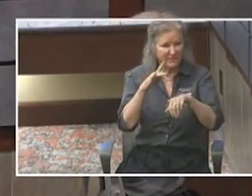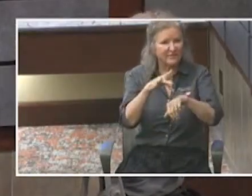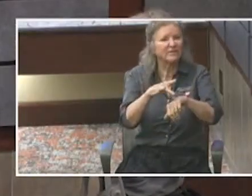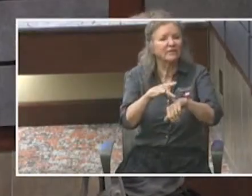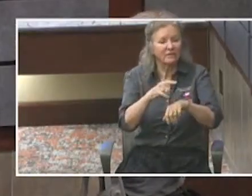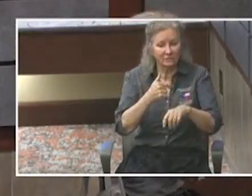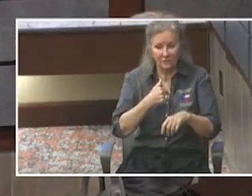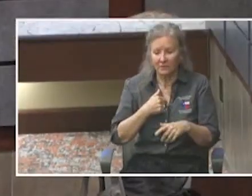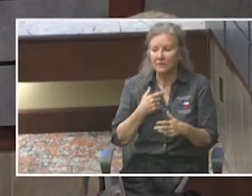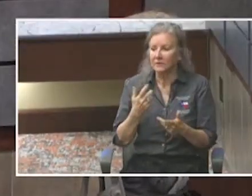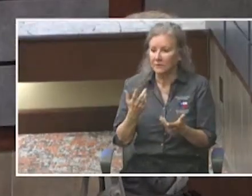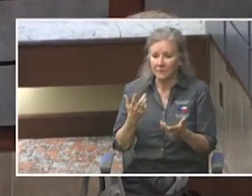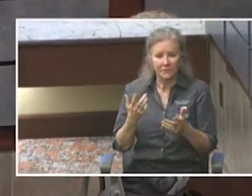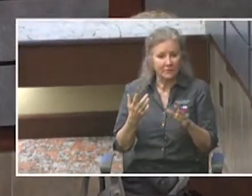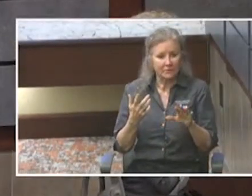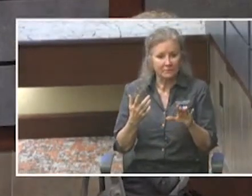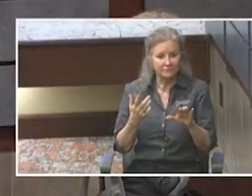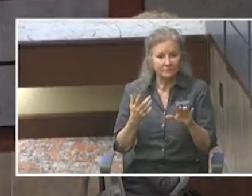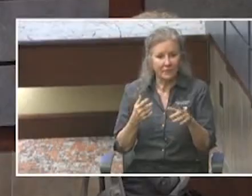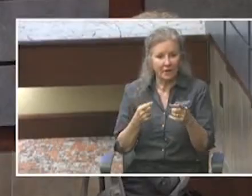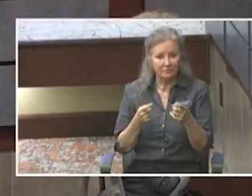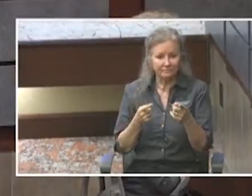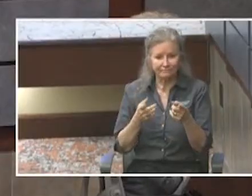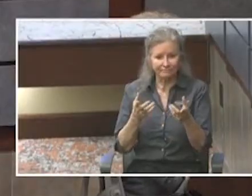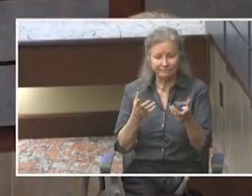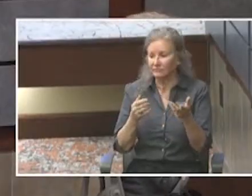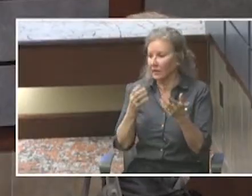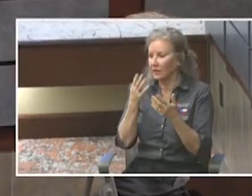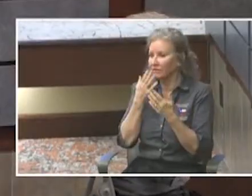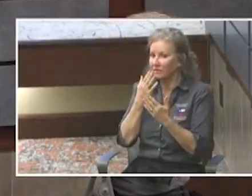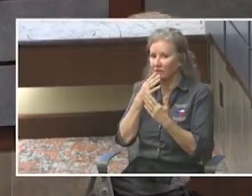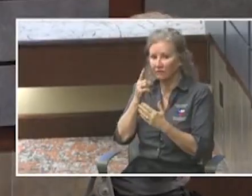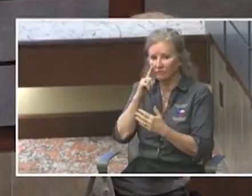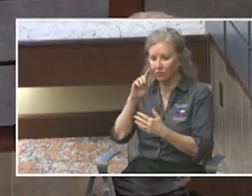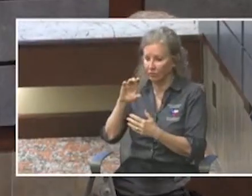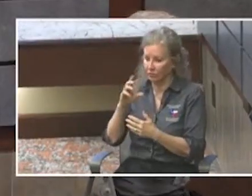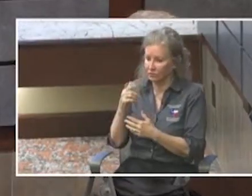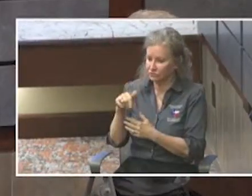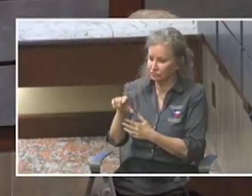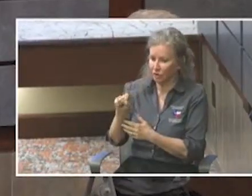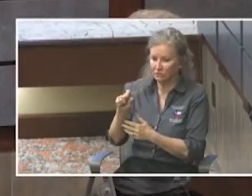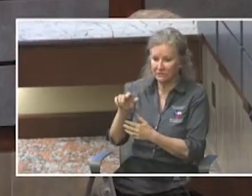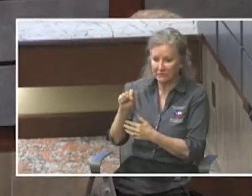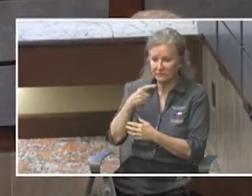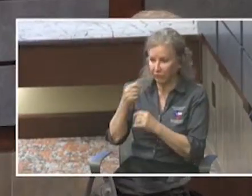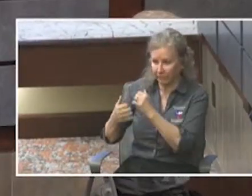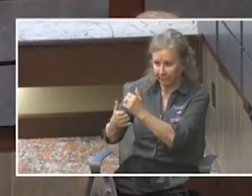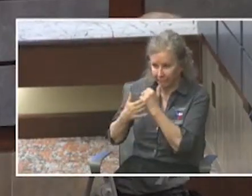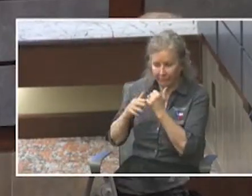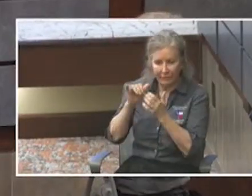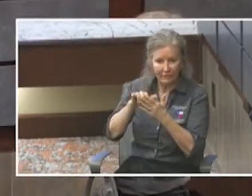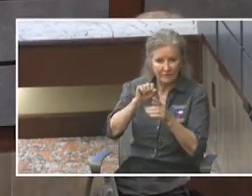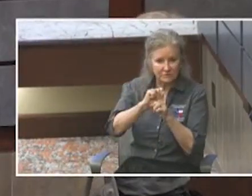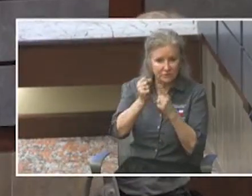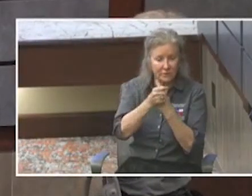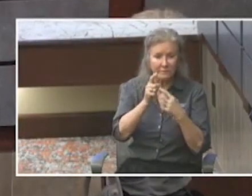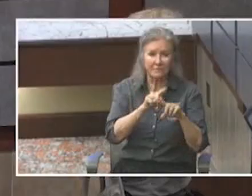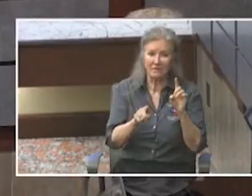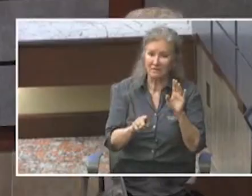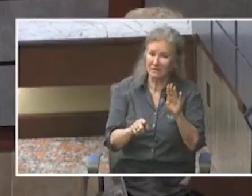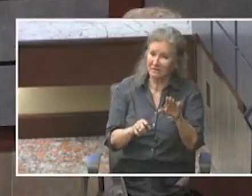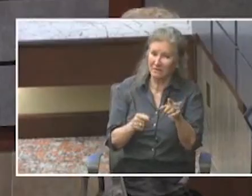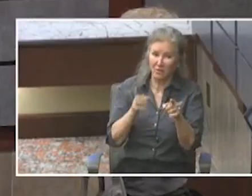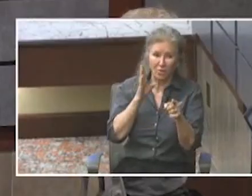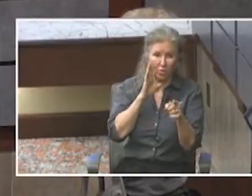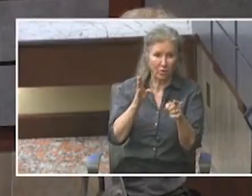you know, we owe a lot to Charles Least and Cody for being creative in this solution. This is going to test